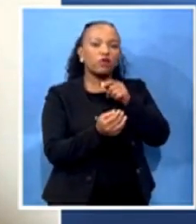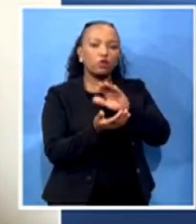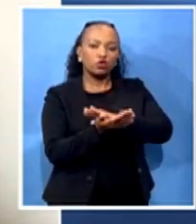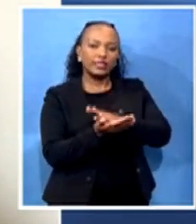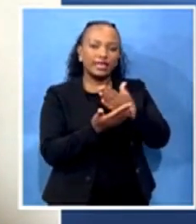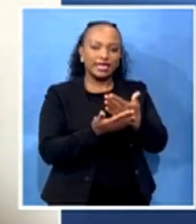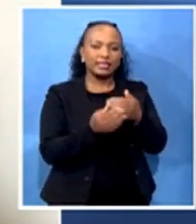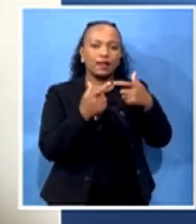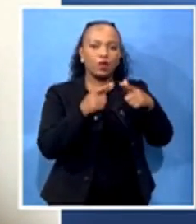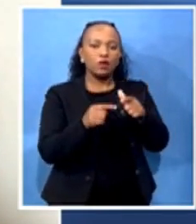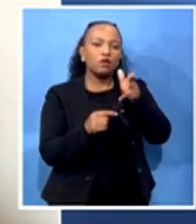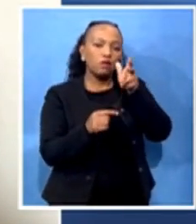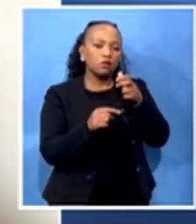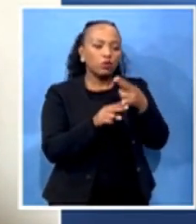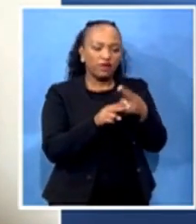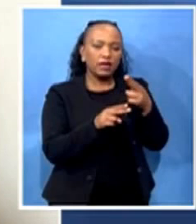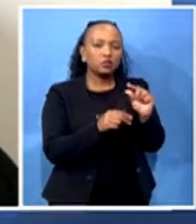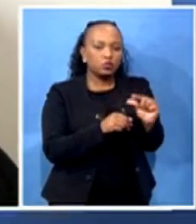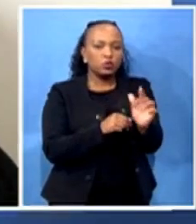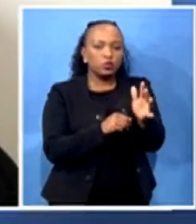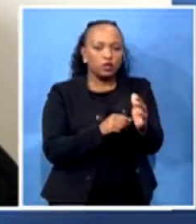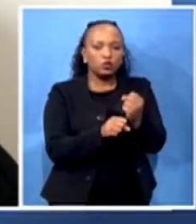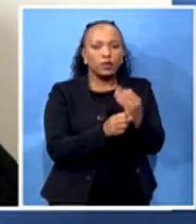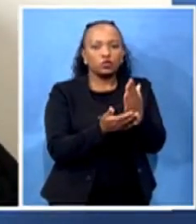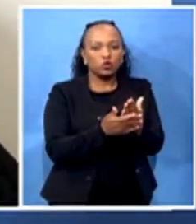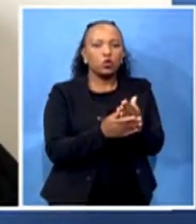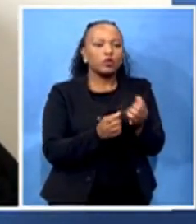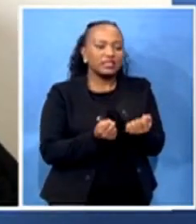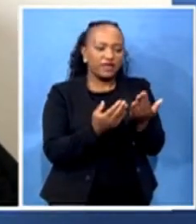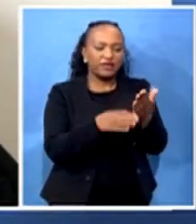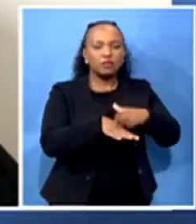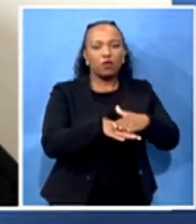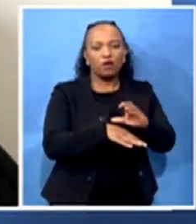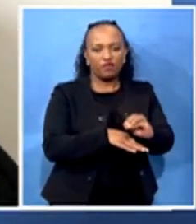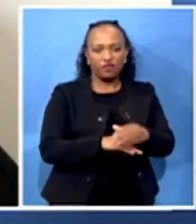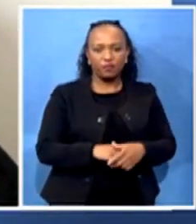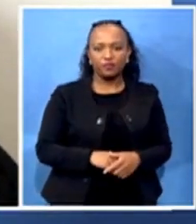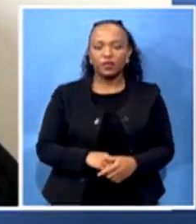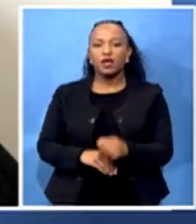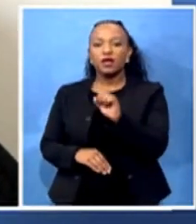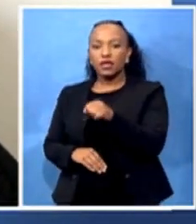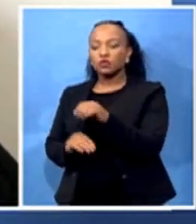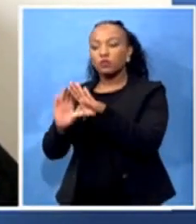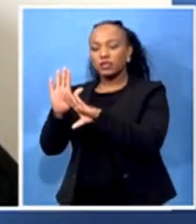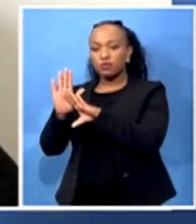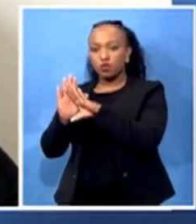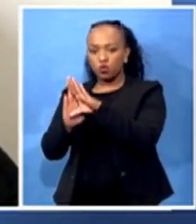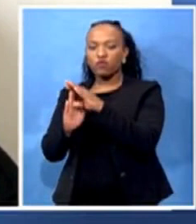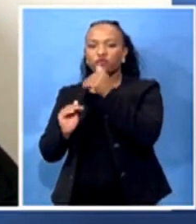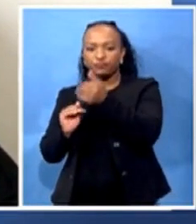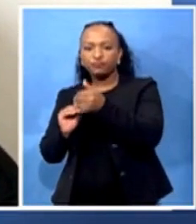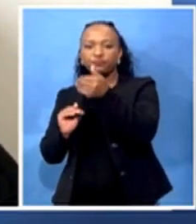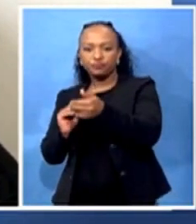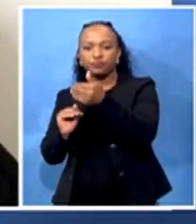to enrich this particular service. Yeah, and you're clearly going to have to need improving it regularly. So how does it differ from what we